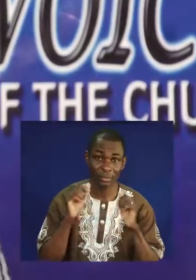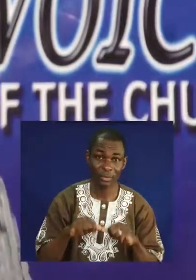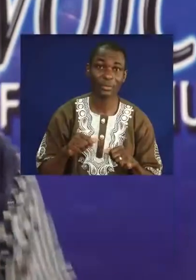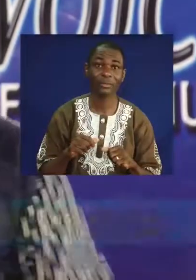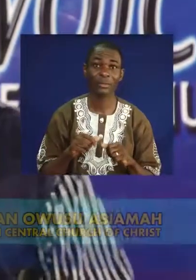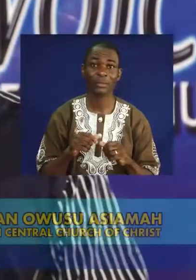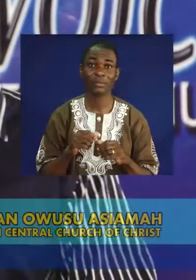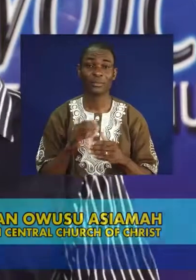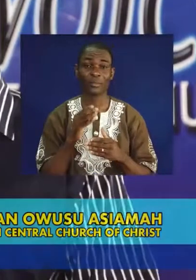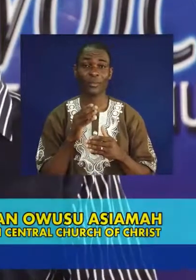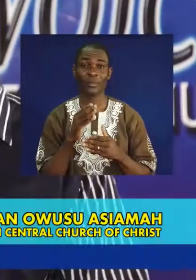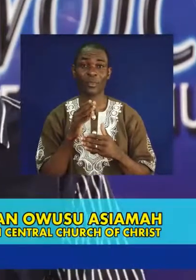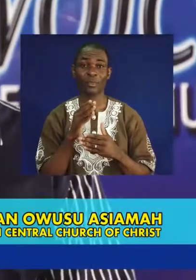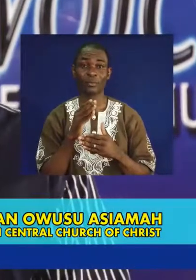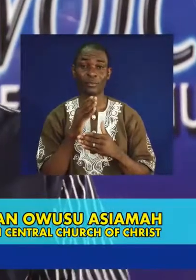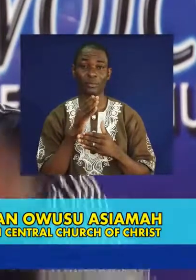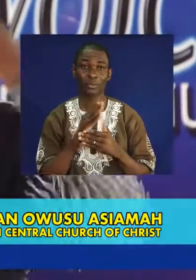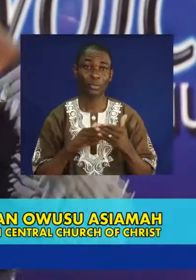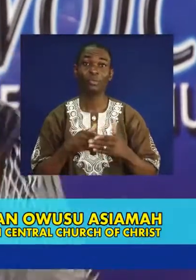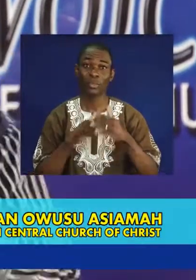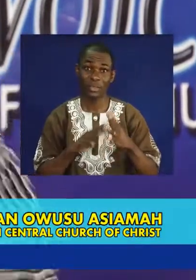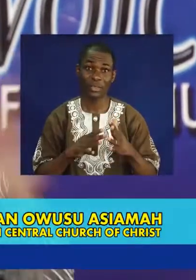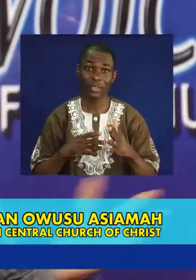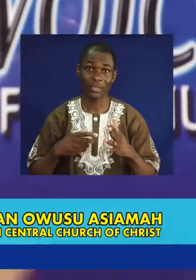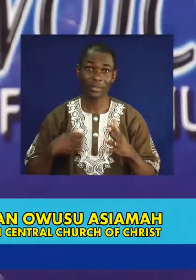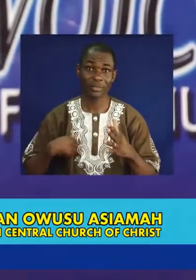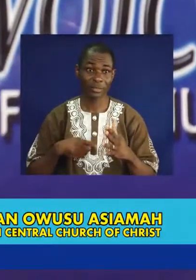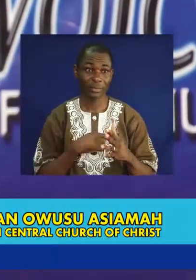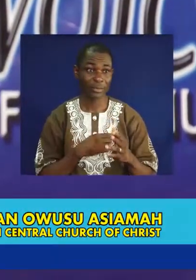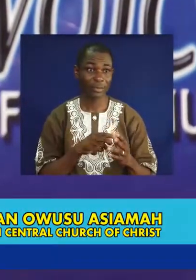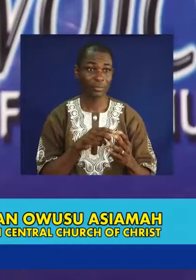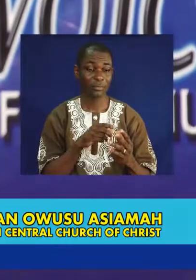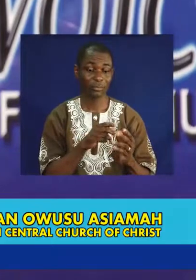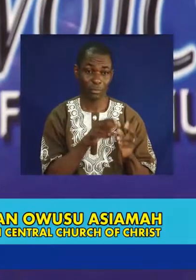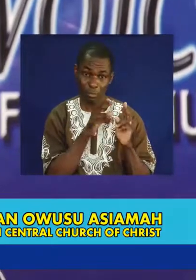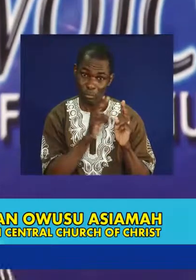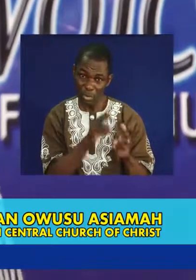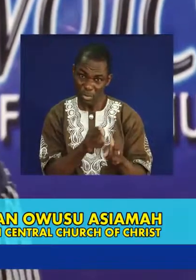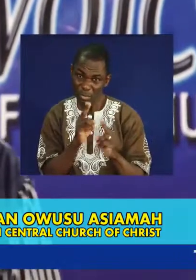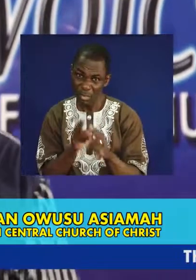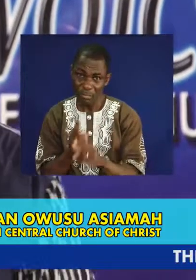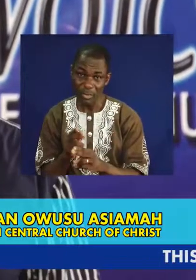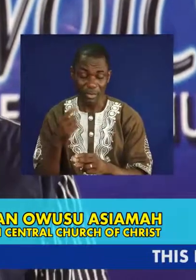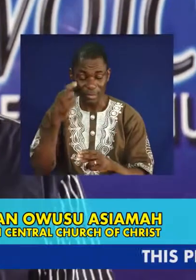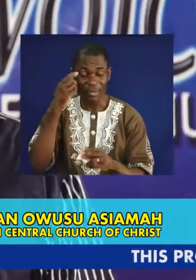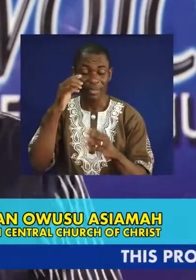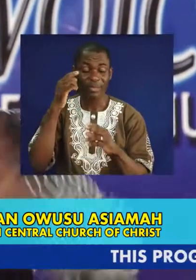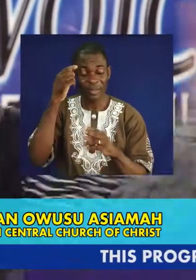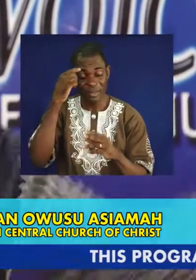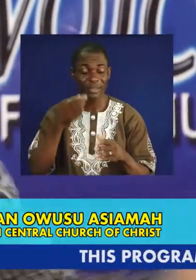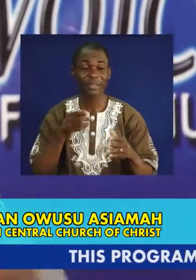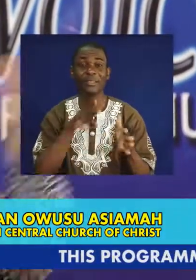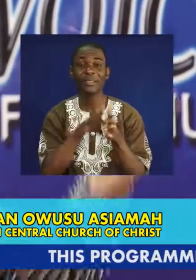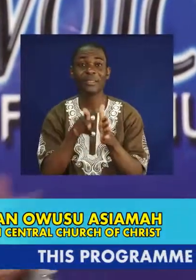gen na sikani bre ahye ye ma na nokredie ene ye na bra bo mu no party ben na so ba power ene